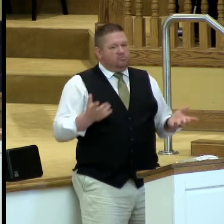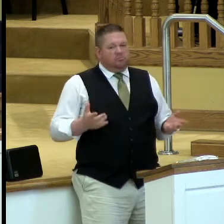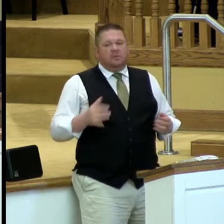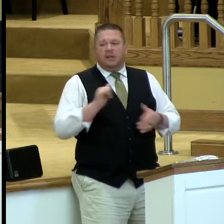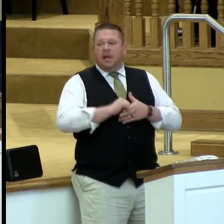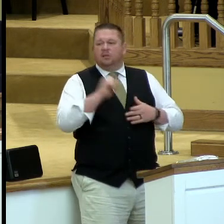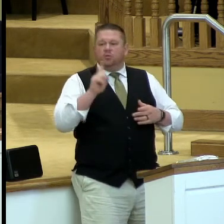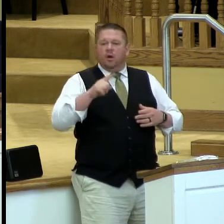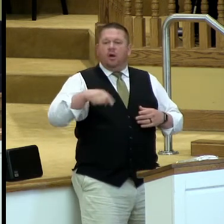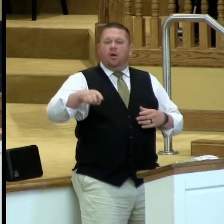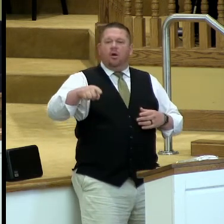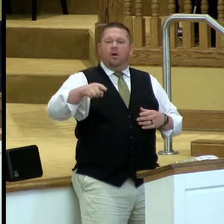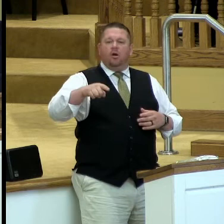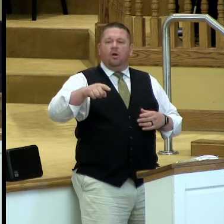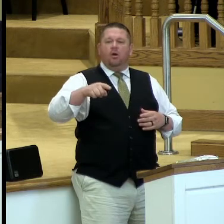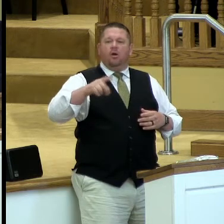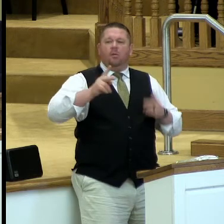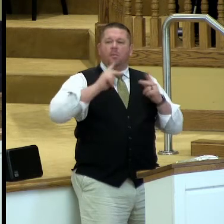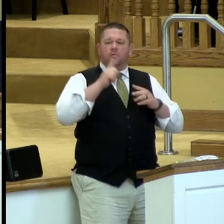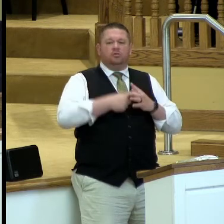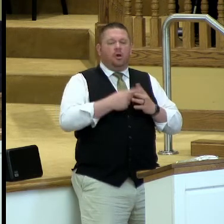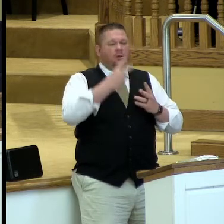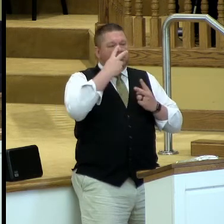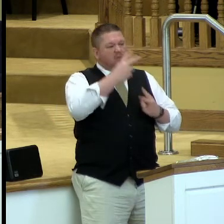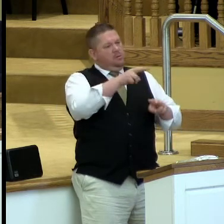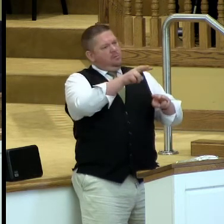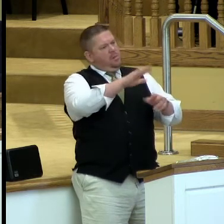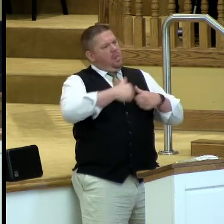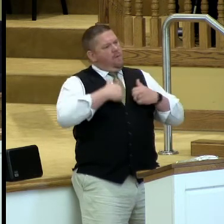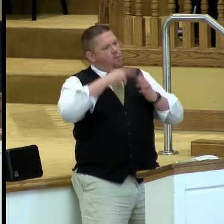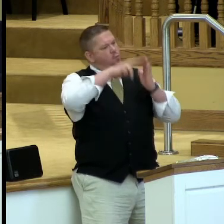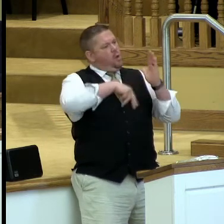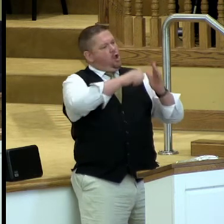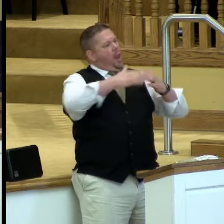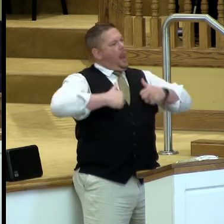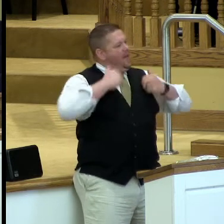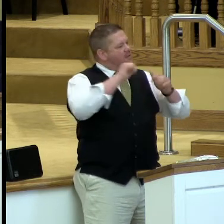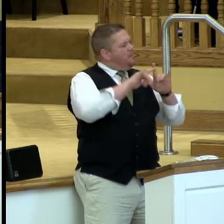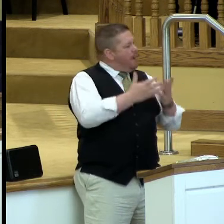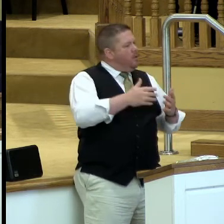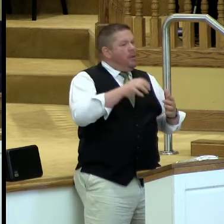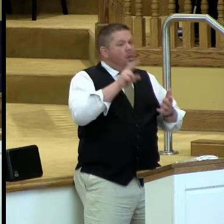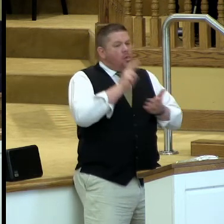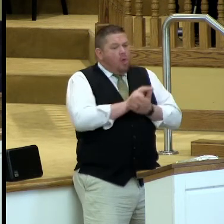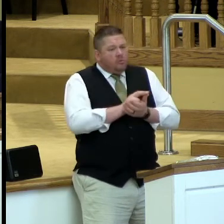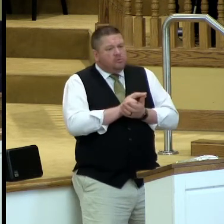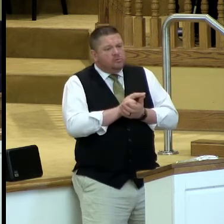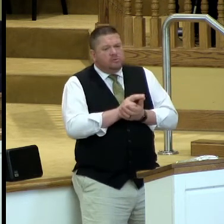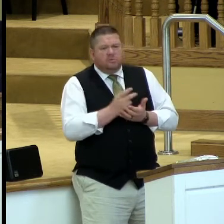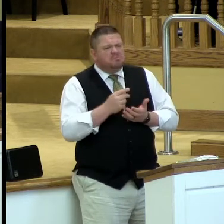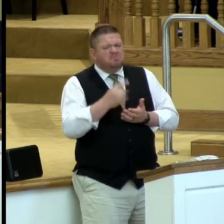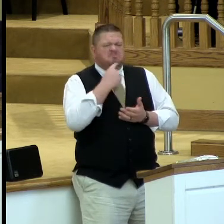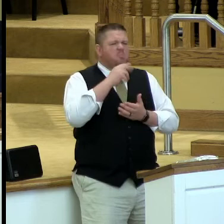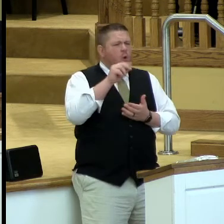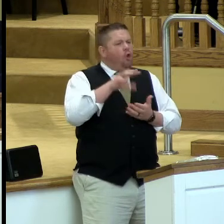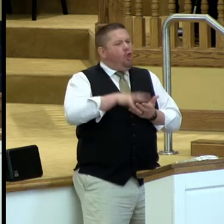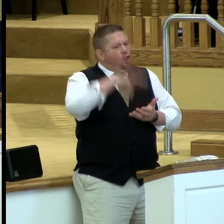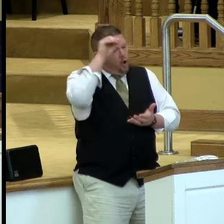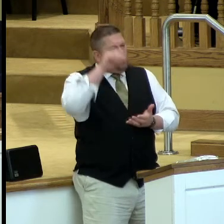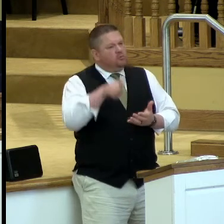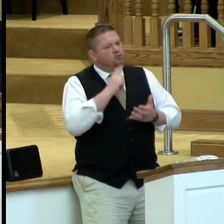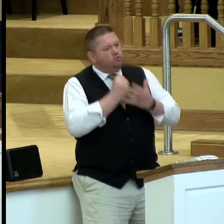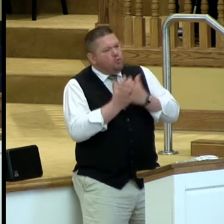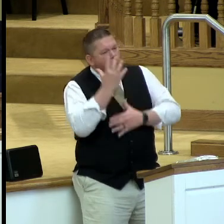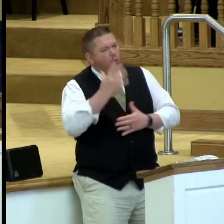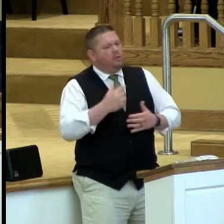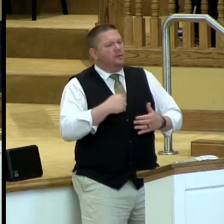difference. That's when you're the only Bible some people get to read. Take loss and failure as growth. Never take it